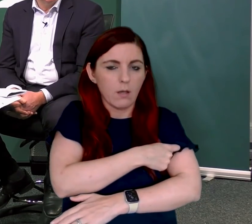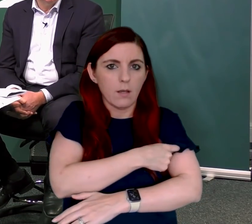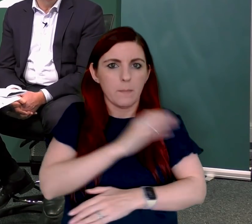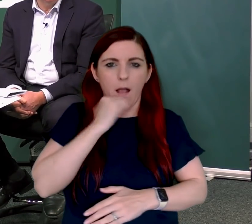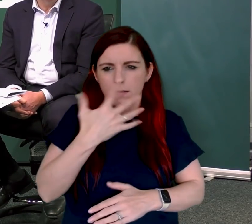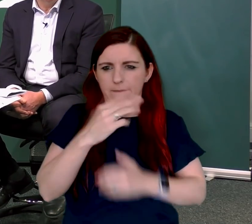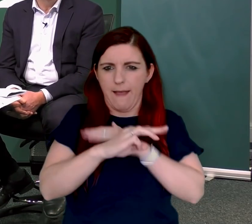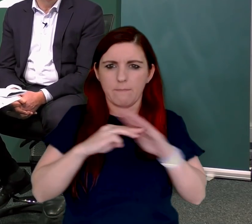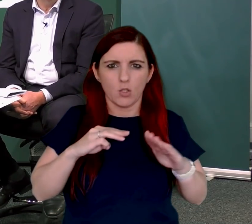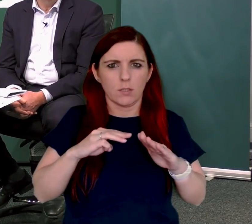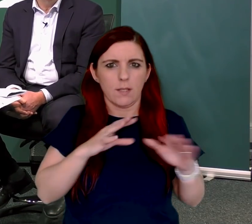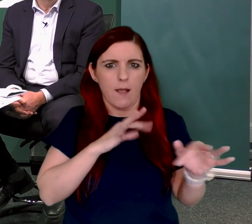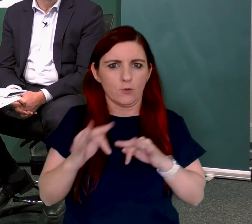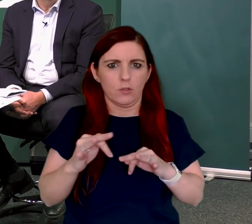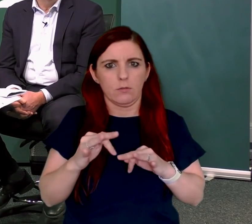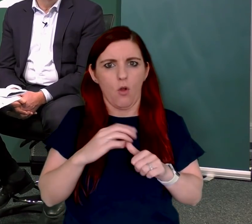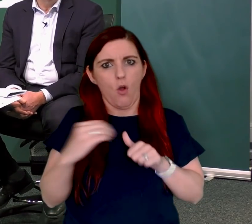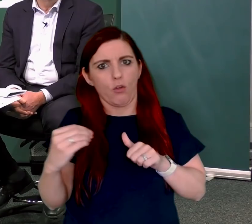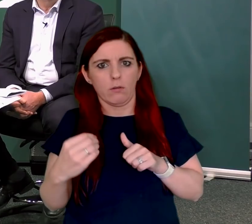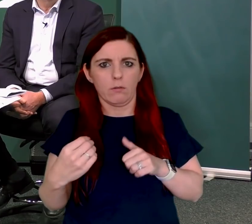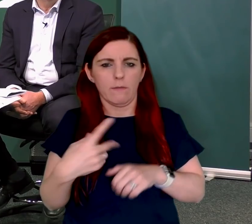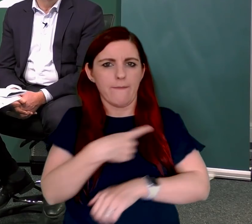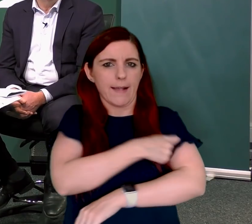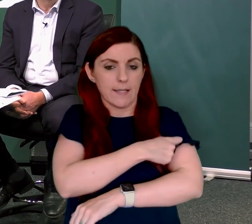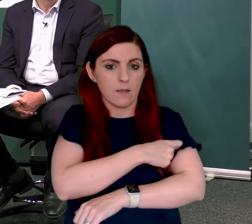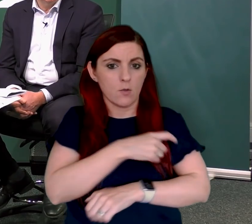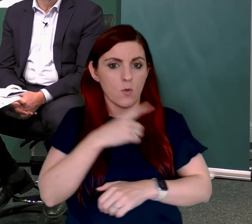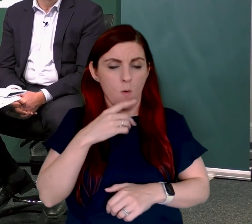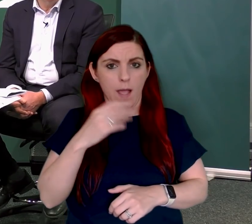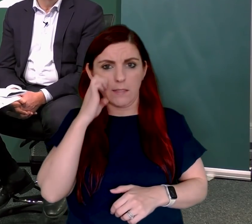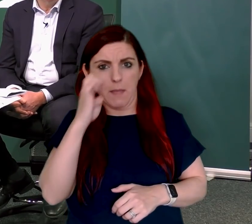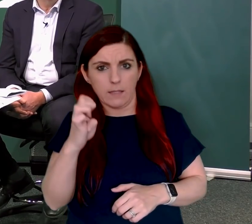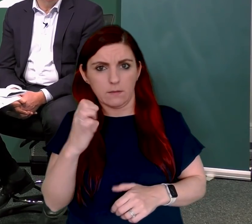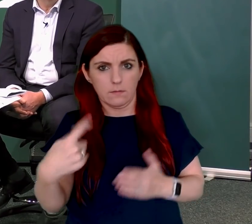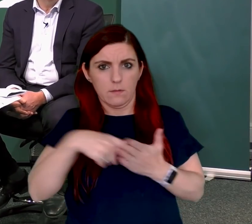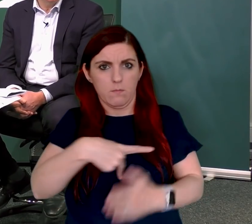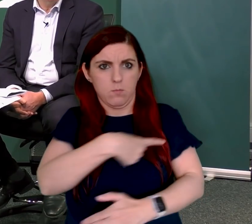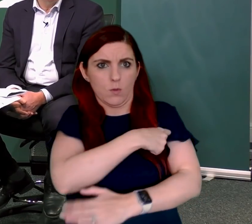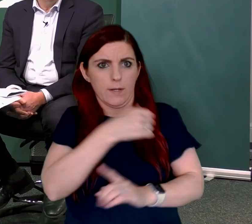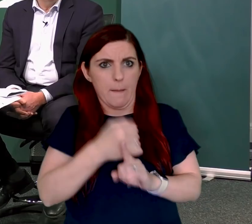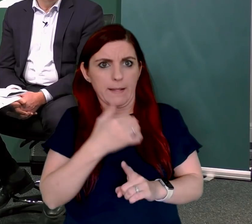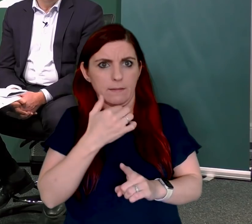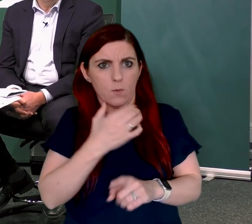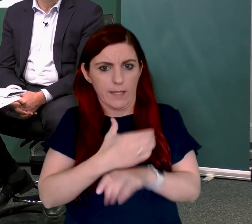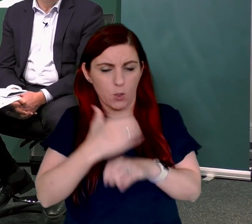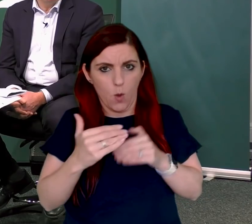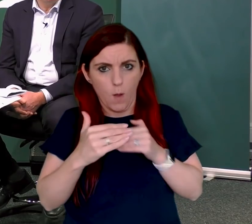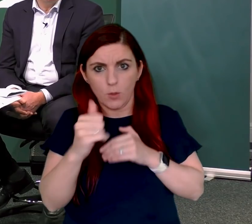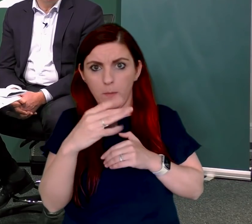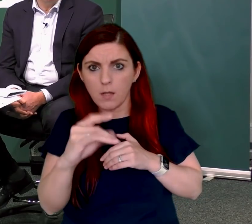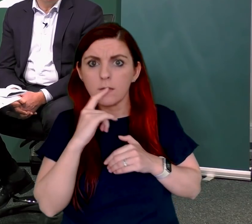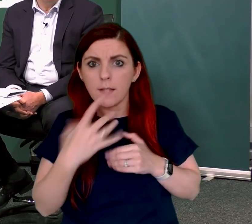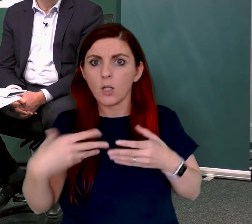their, their second jab. So the booster campaign will certainly go up to next March. Does that include the very